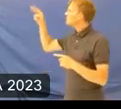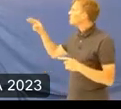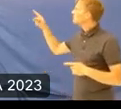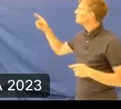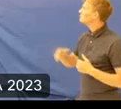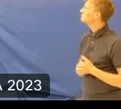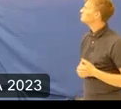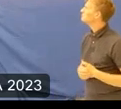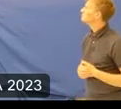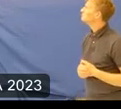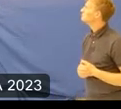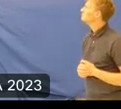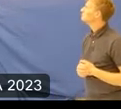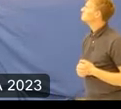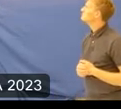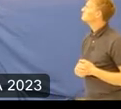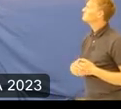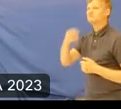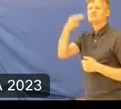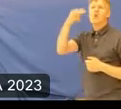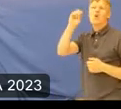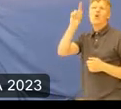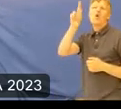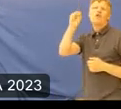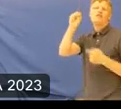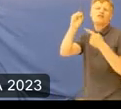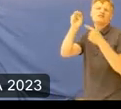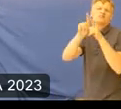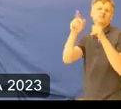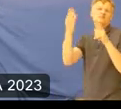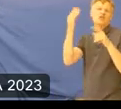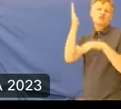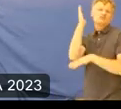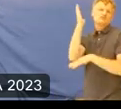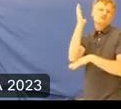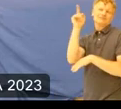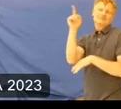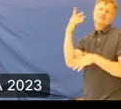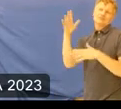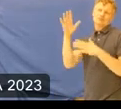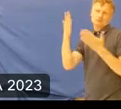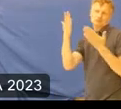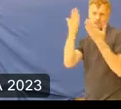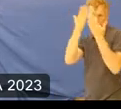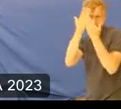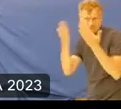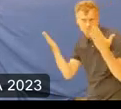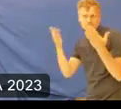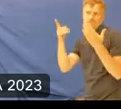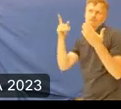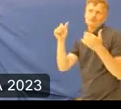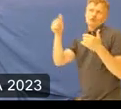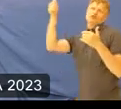the source of a lot of thought here, as he outlined in his